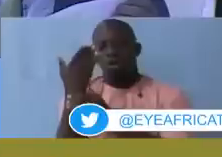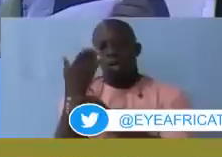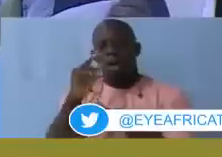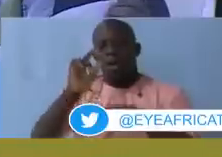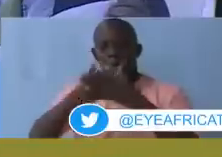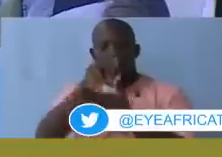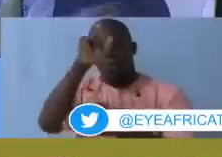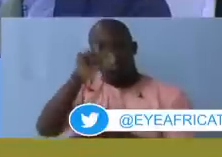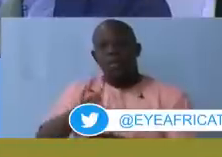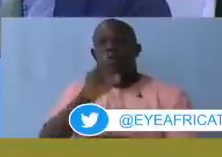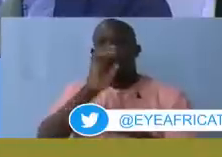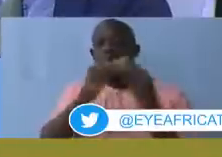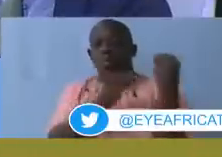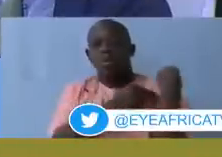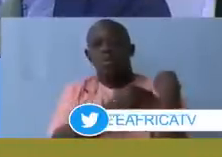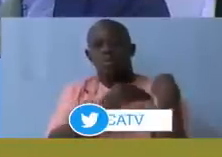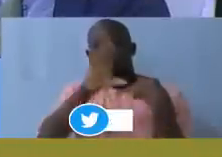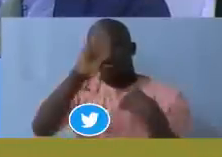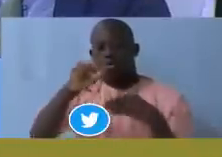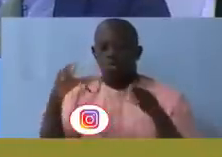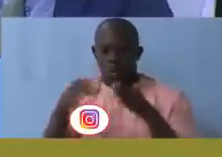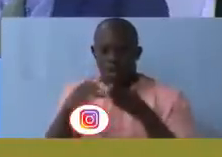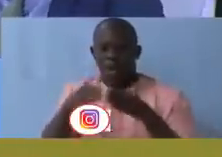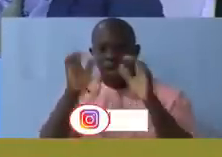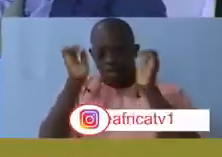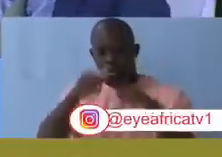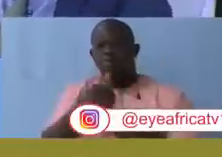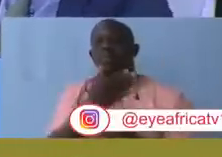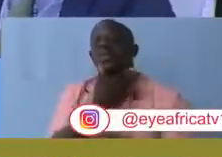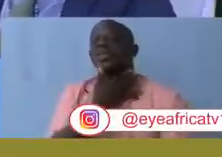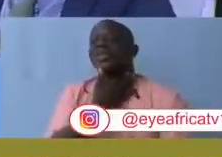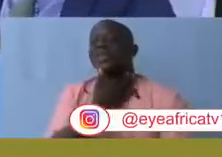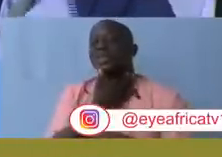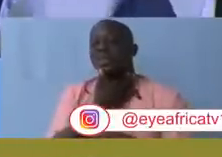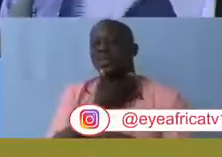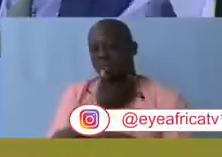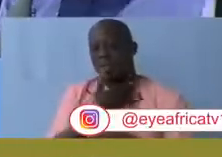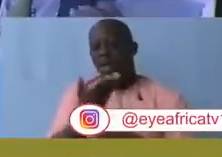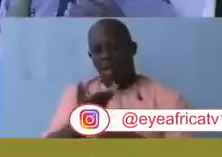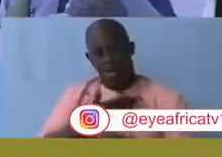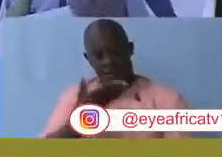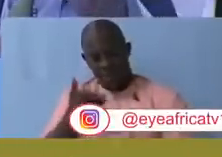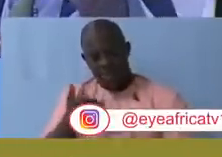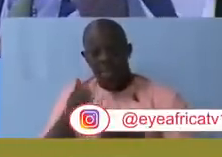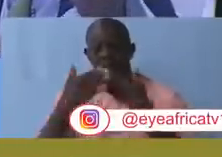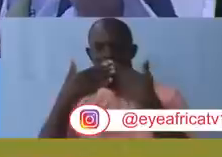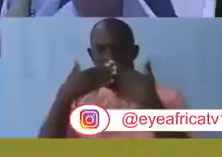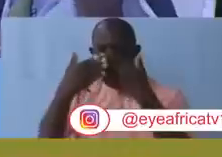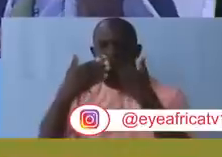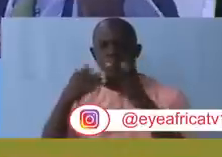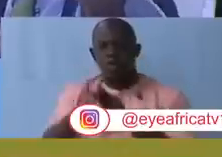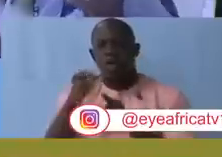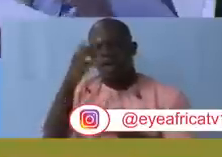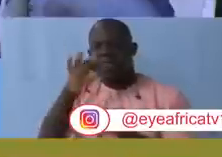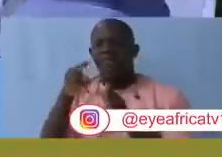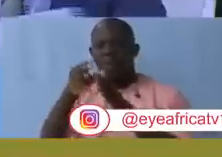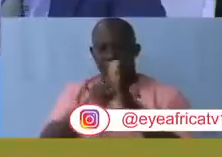with, so that they can get access and I can get access to that data when they